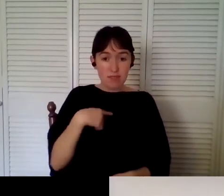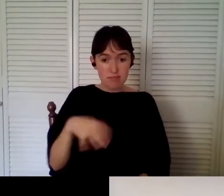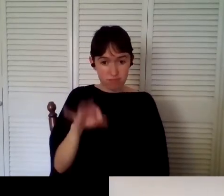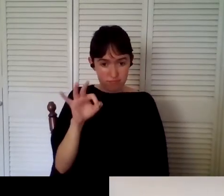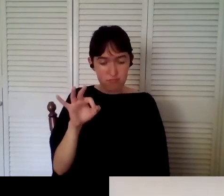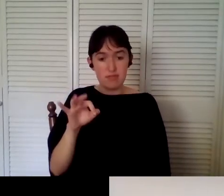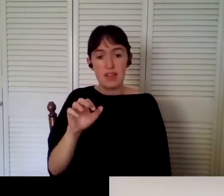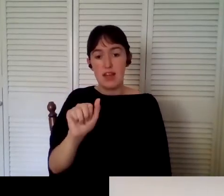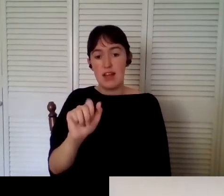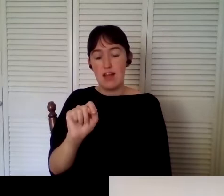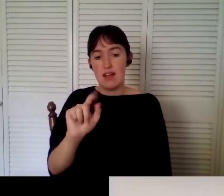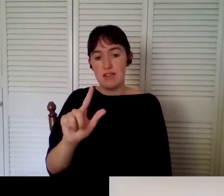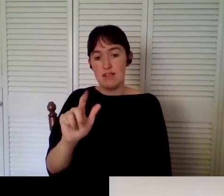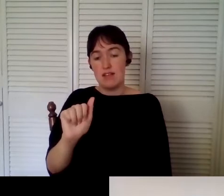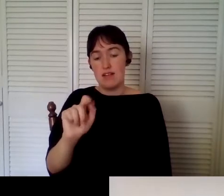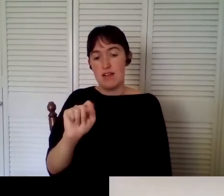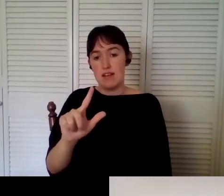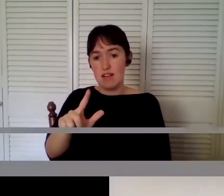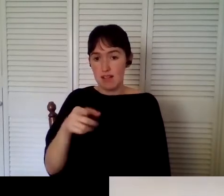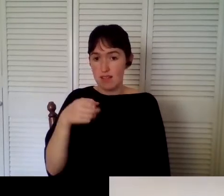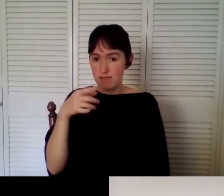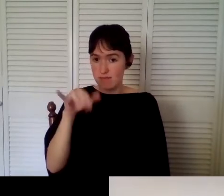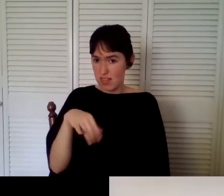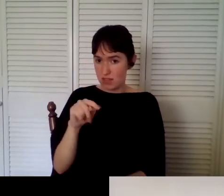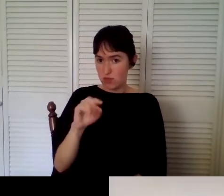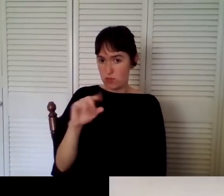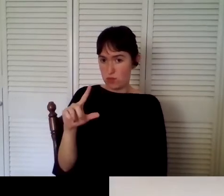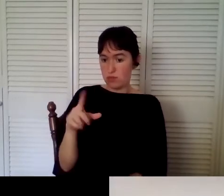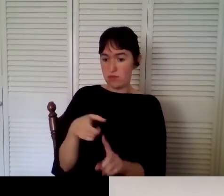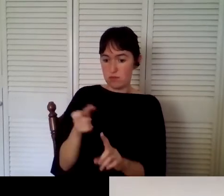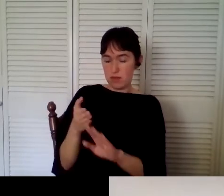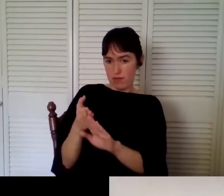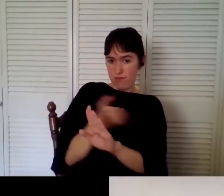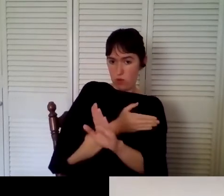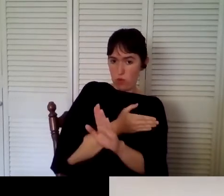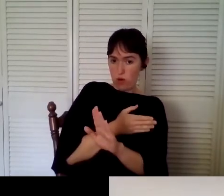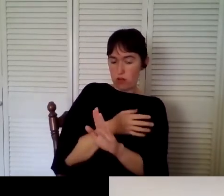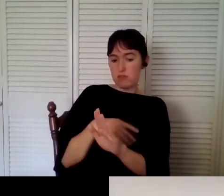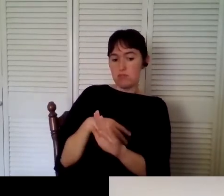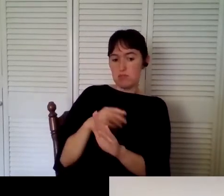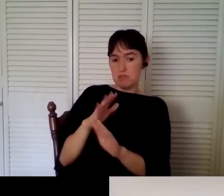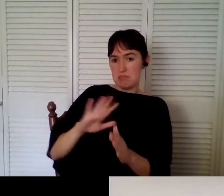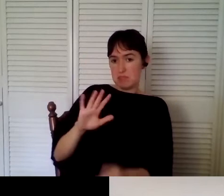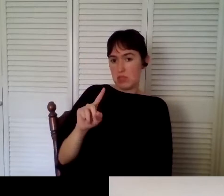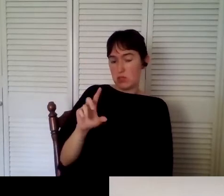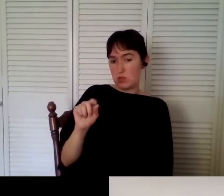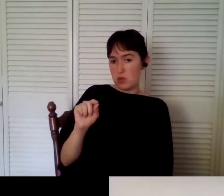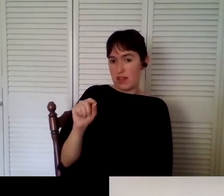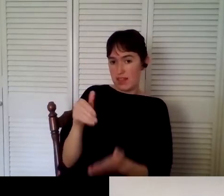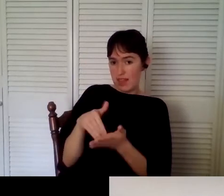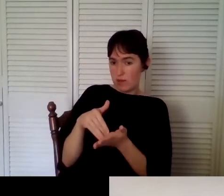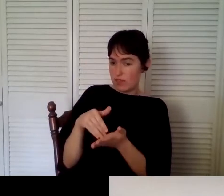arrow by about 20 plus thousand years. And a lot of the engineering that goes